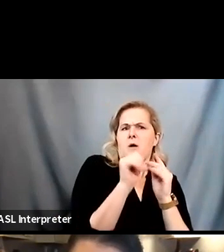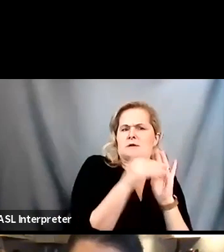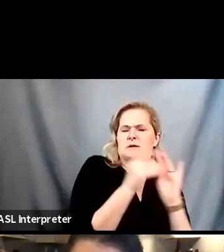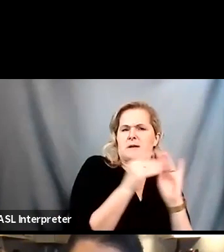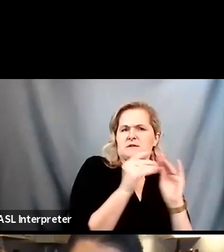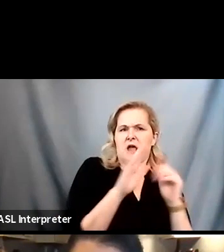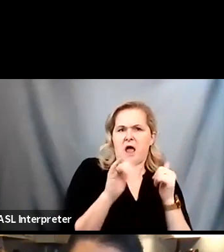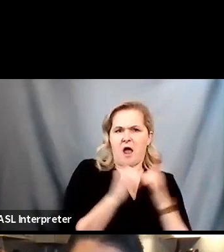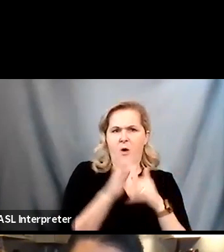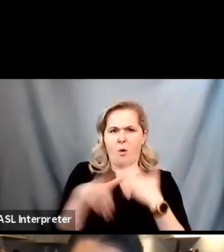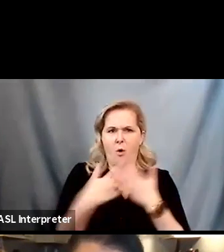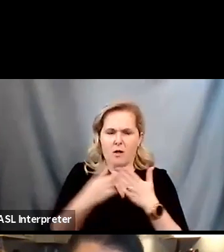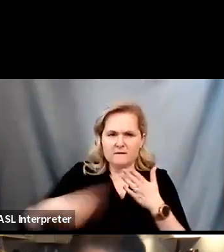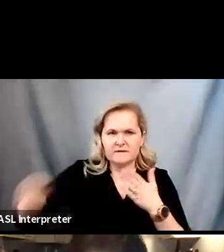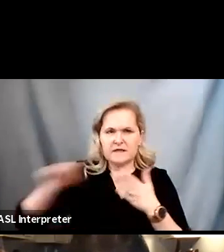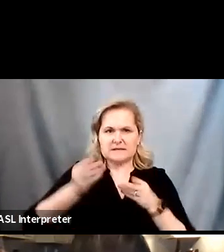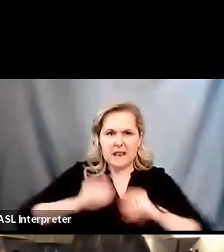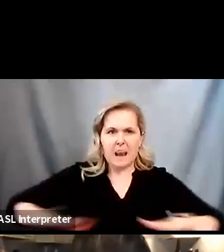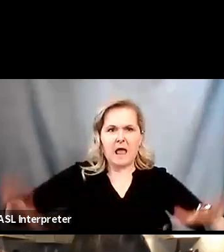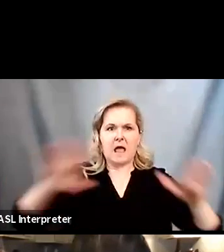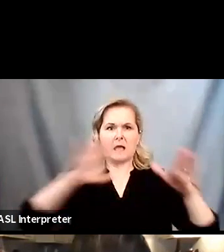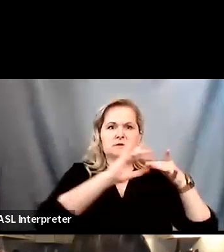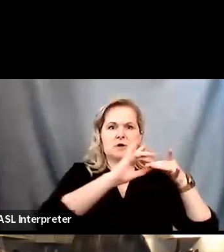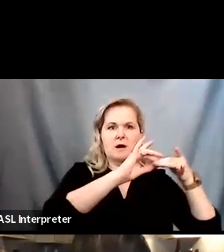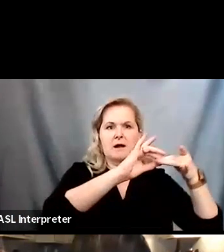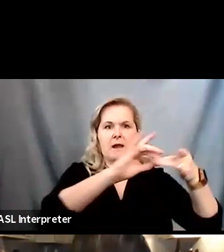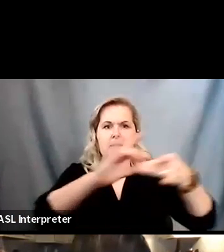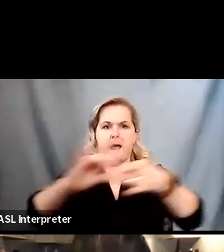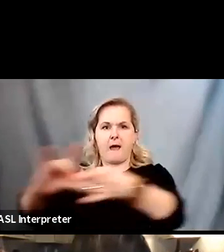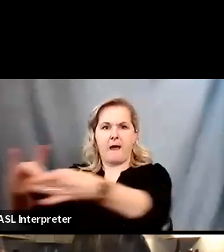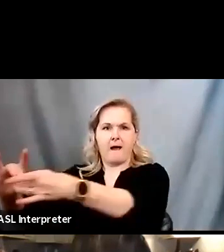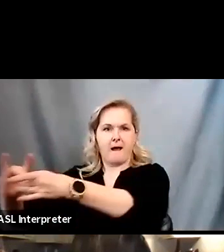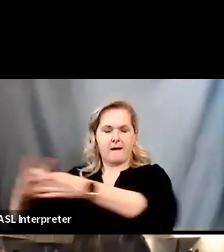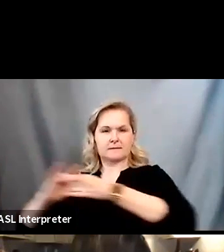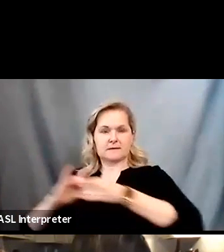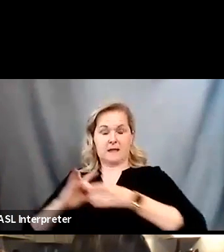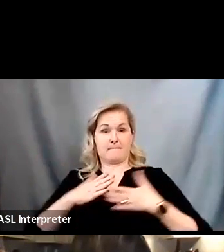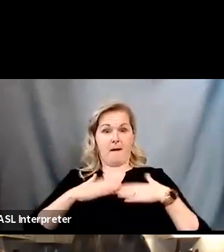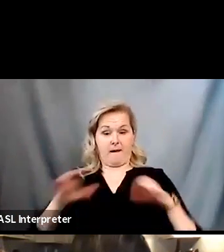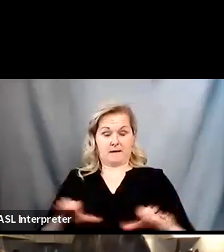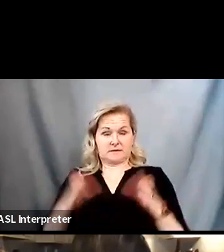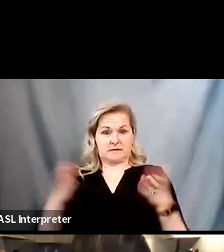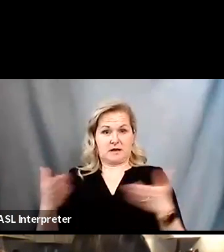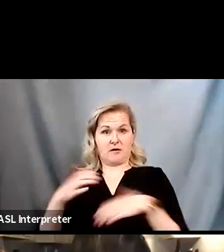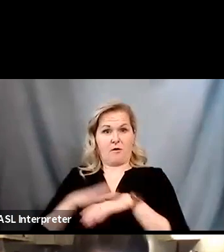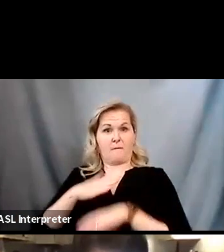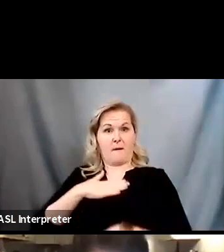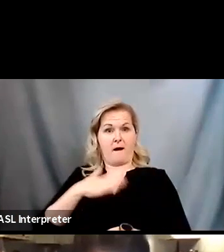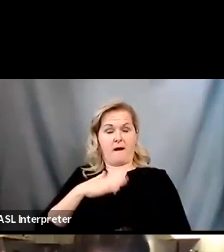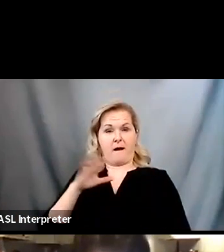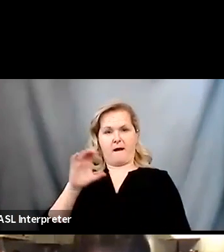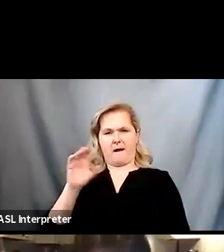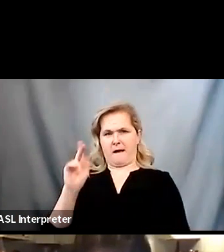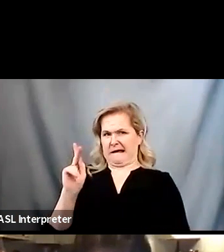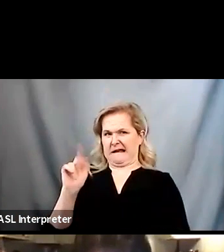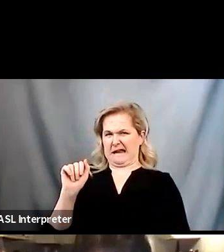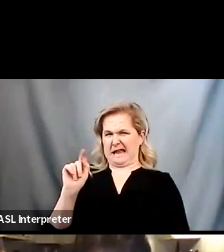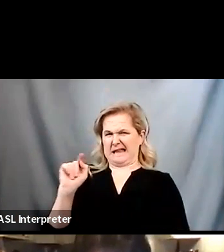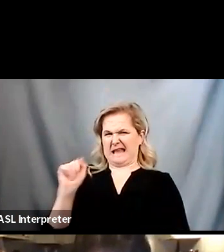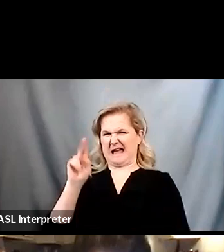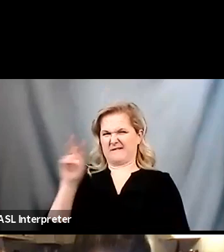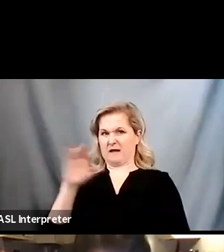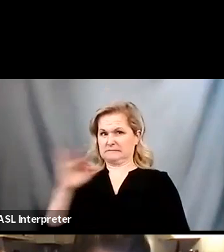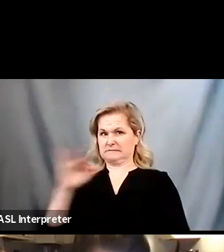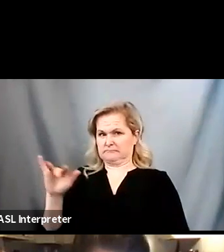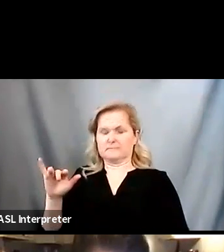these lands are connected. Like the actions that I take here on Catawba land, whether that's driving my car